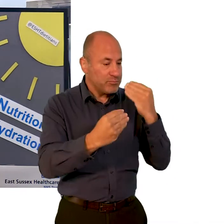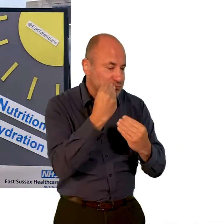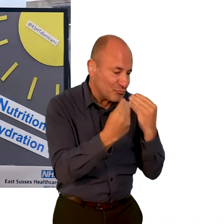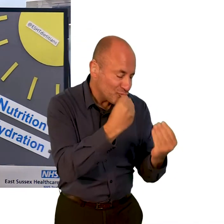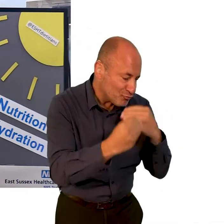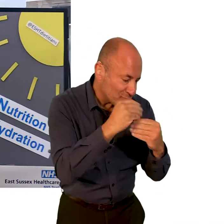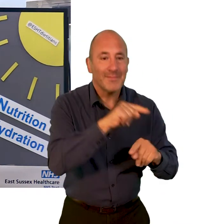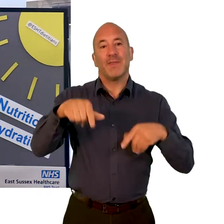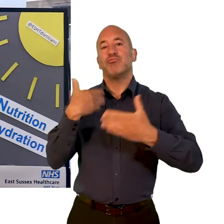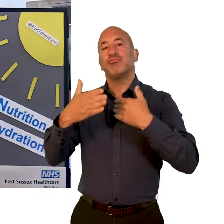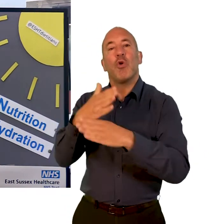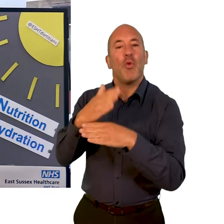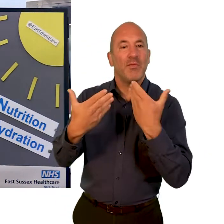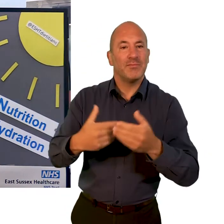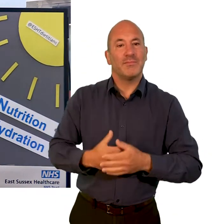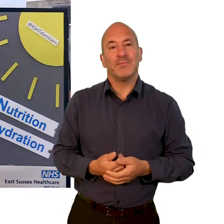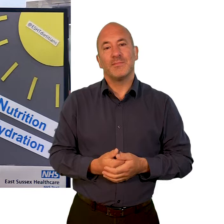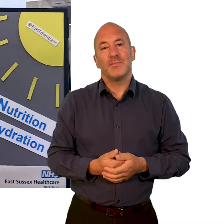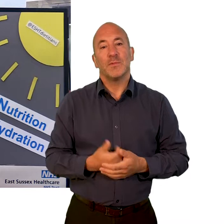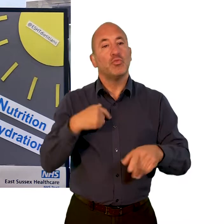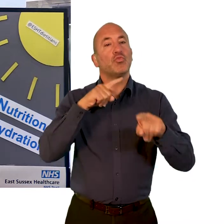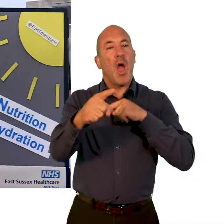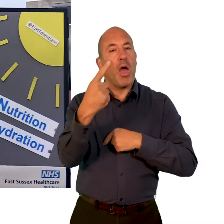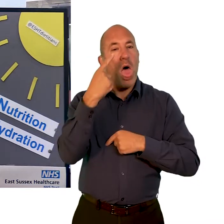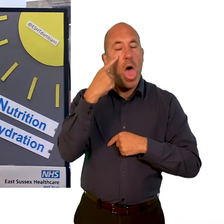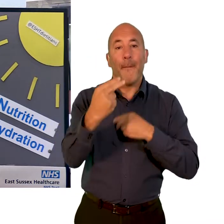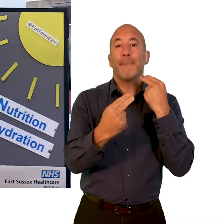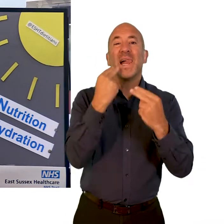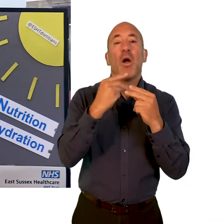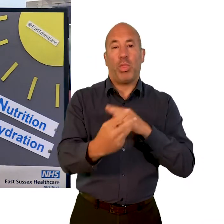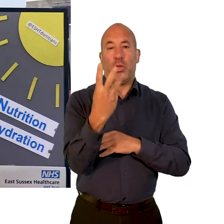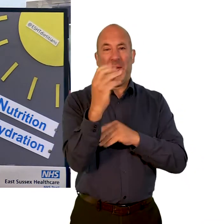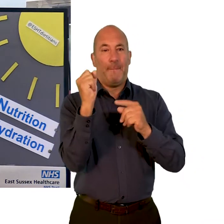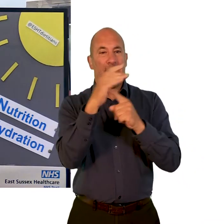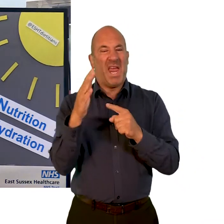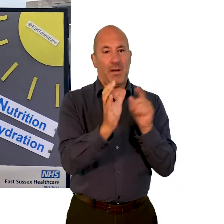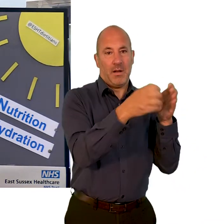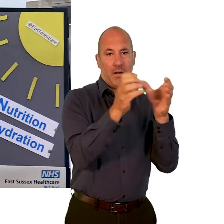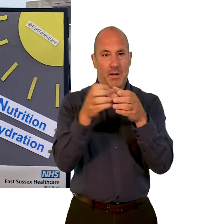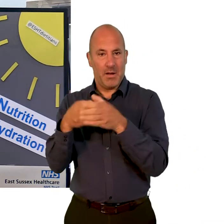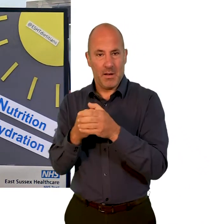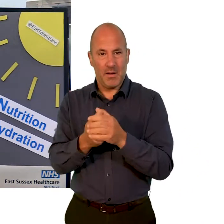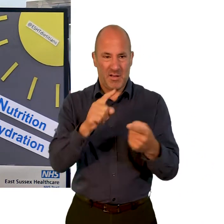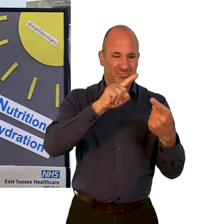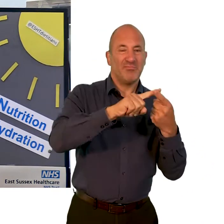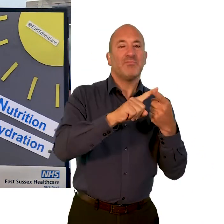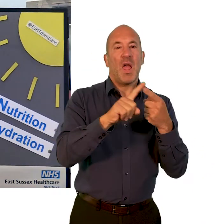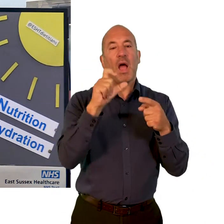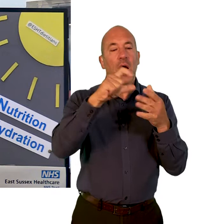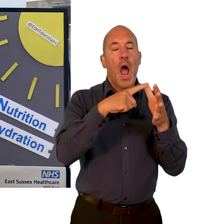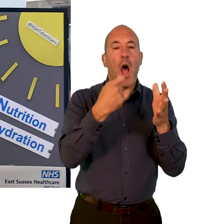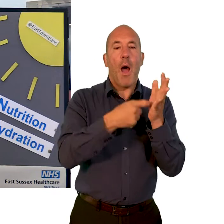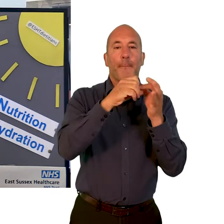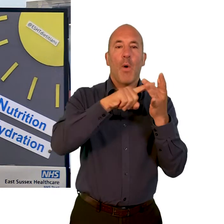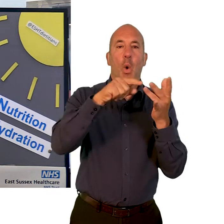little bit more mindfully. We'd suggest that you try and base your meals on the three main components, so having a good portion of starchy